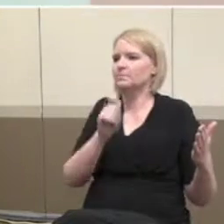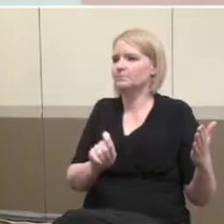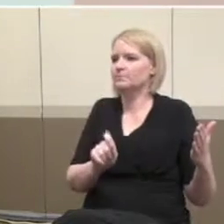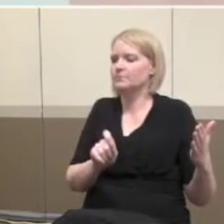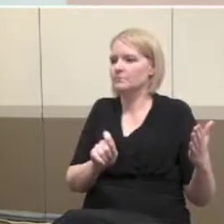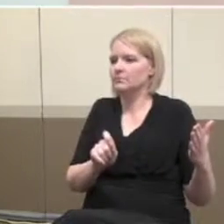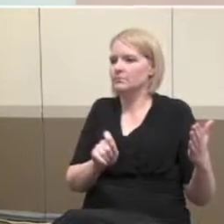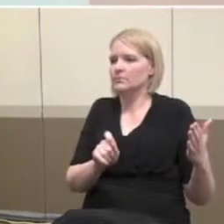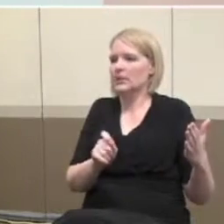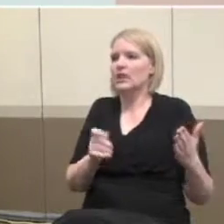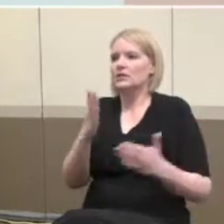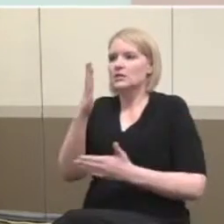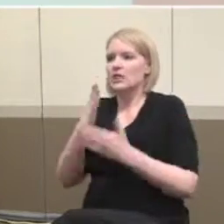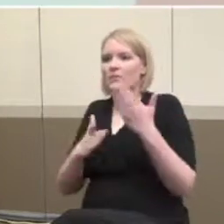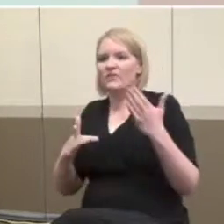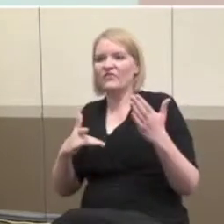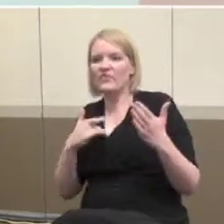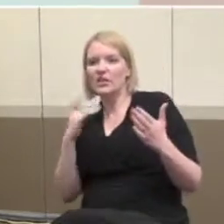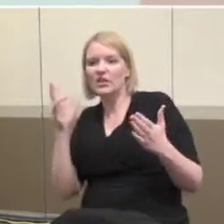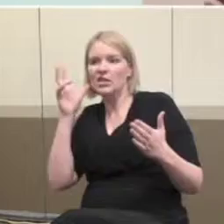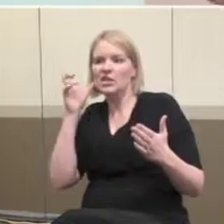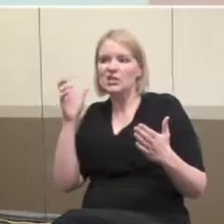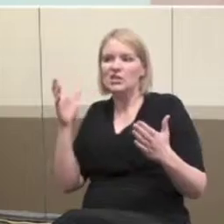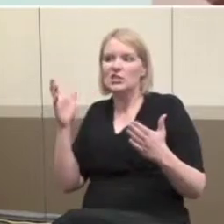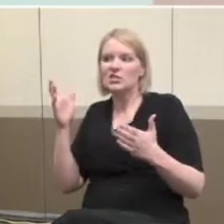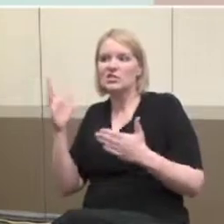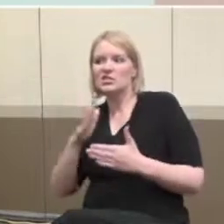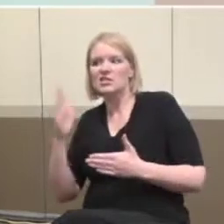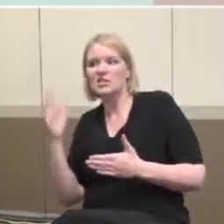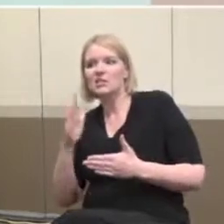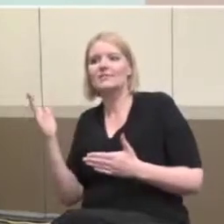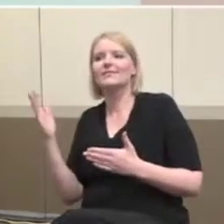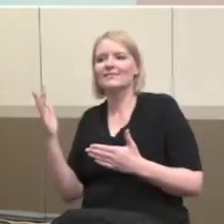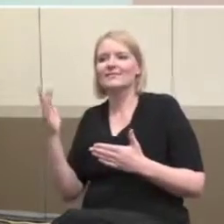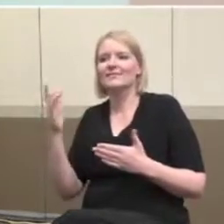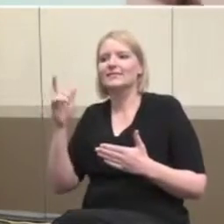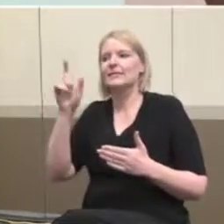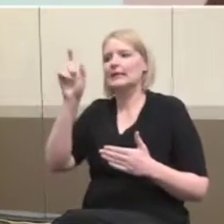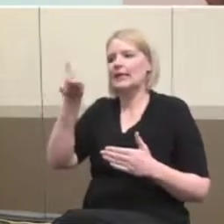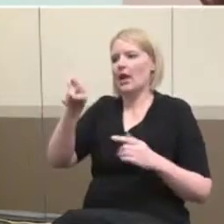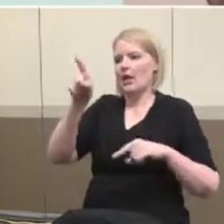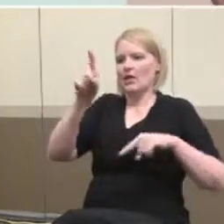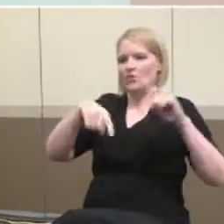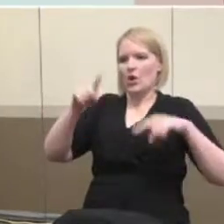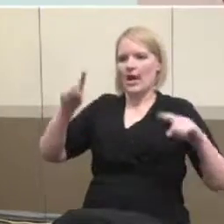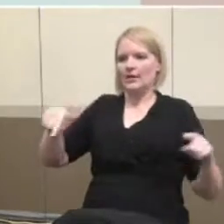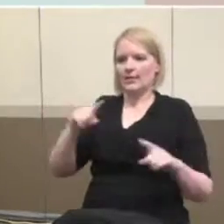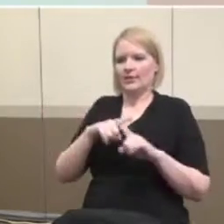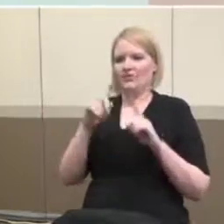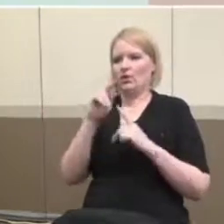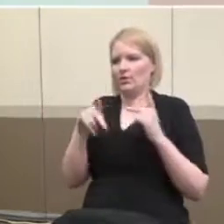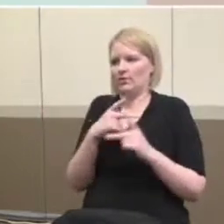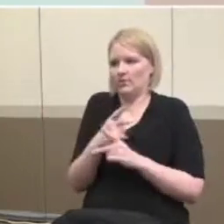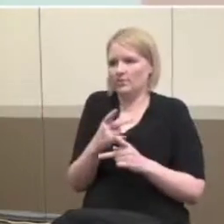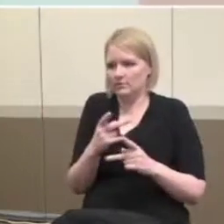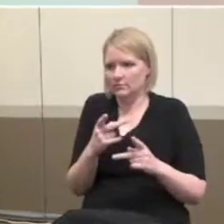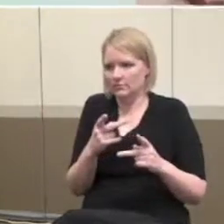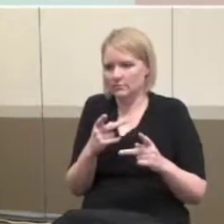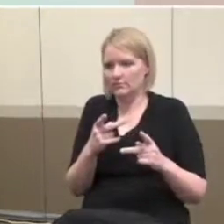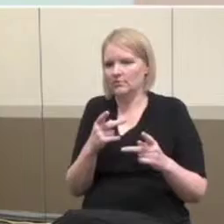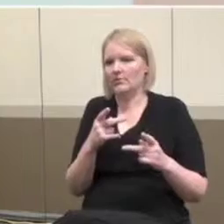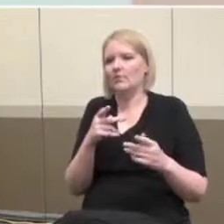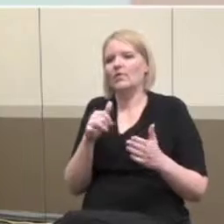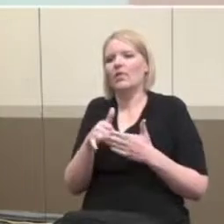vibration, and some of them are somewhere in between. So I try to make sure that I've got a variety of percussion type things